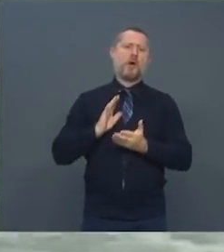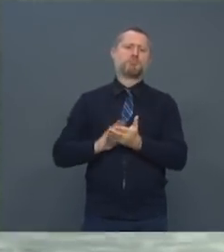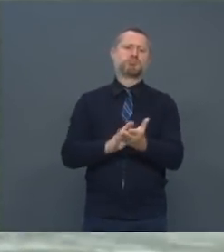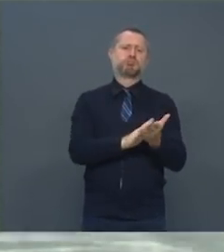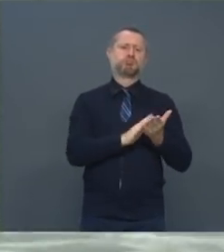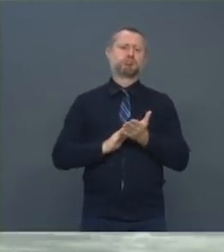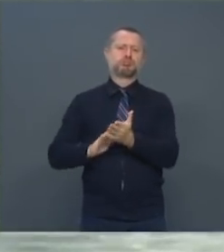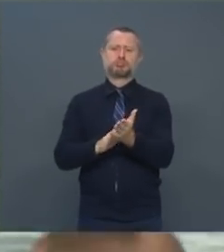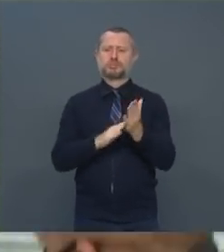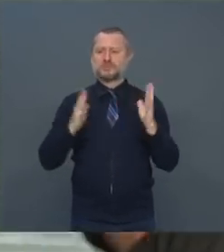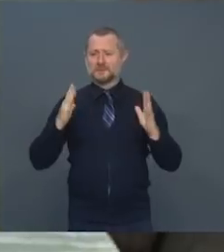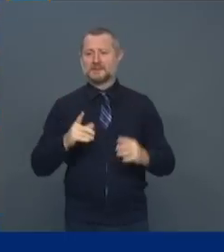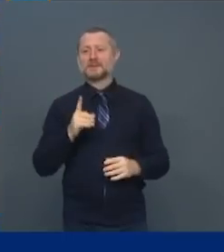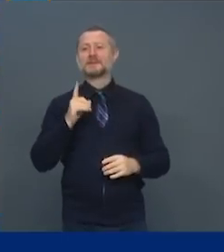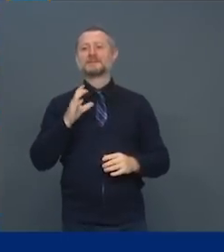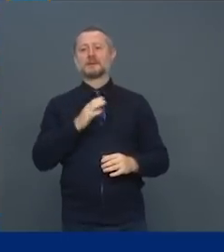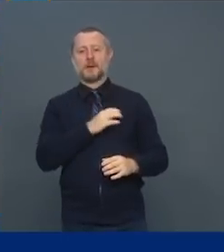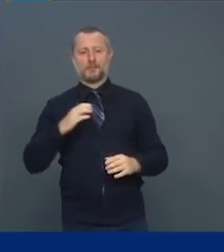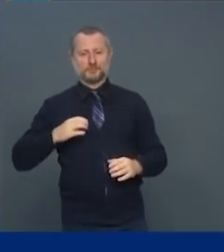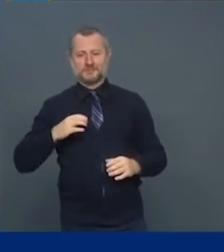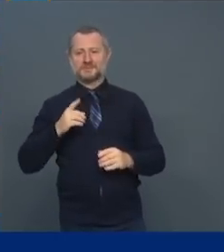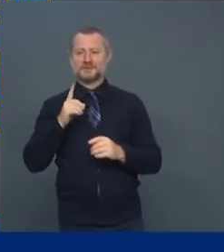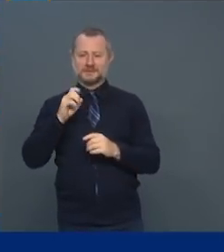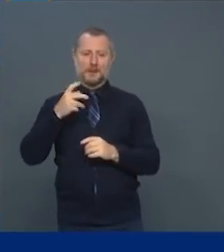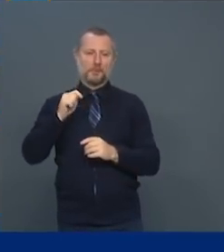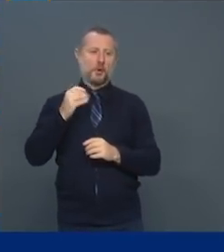DEC Commissioner, Belozovsky.